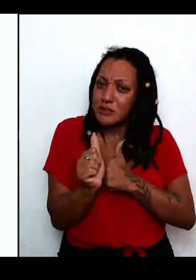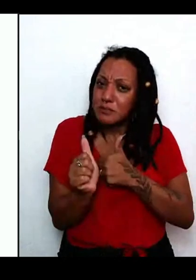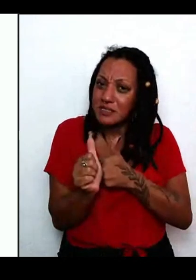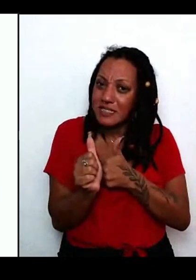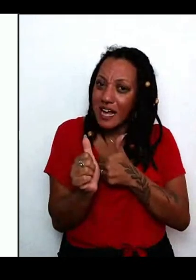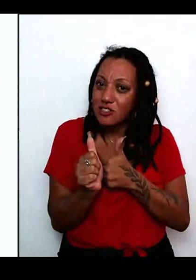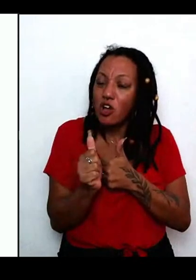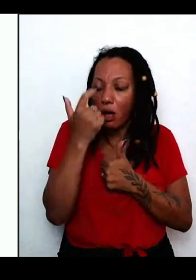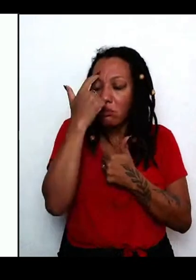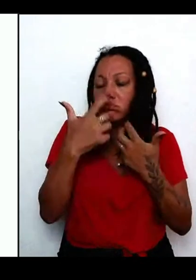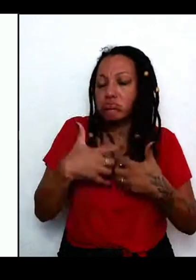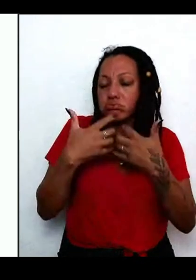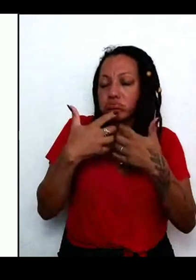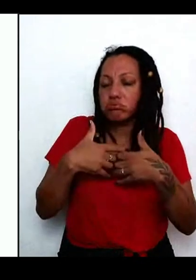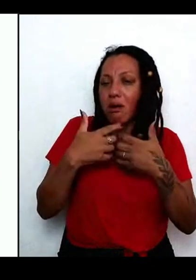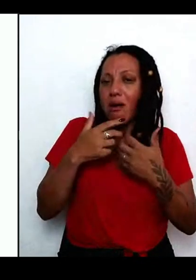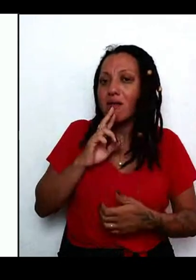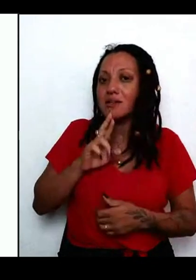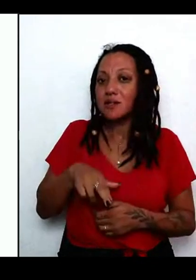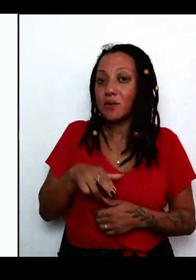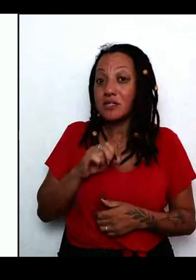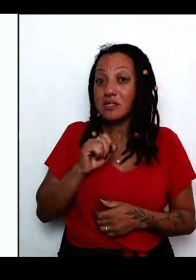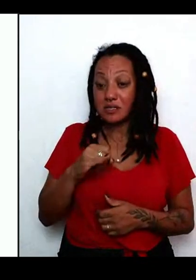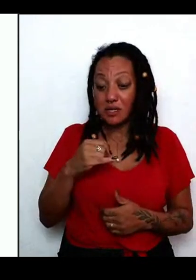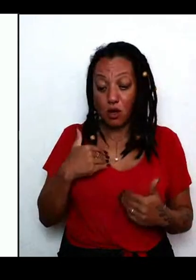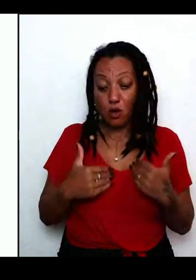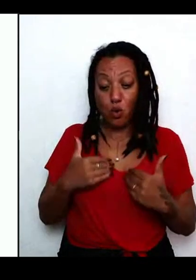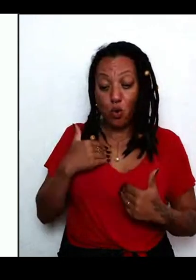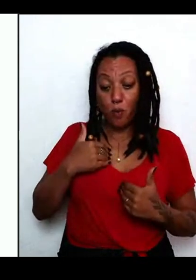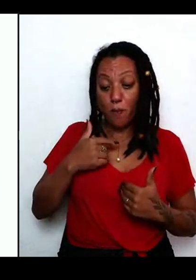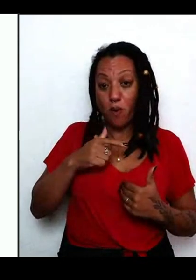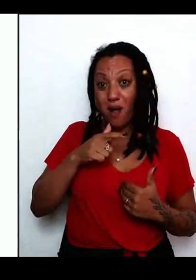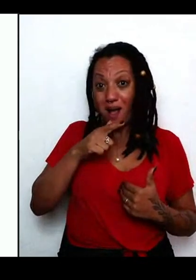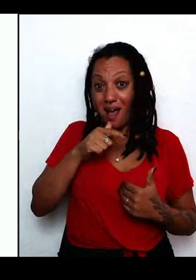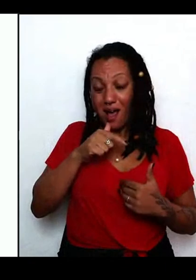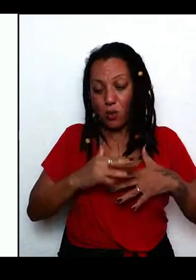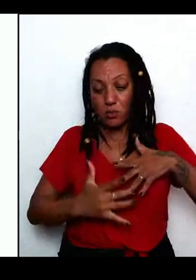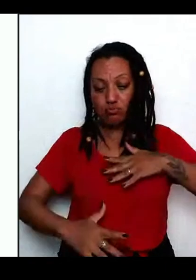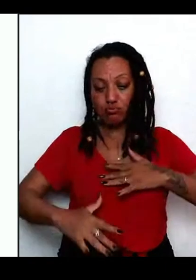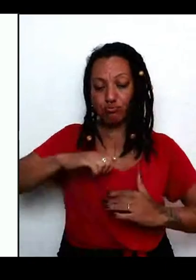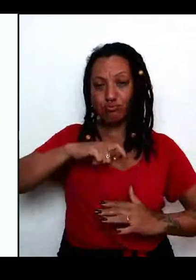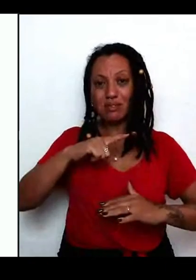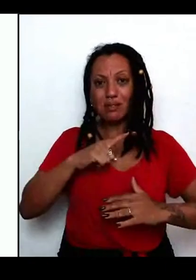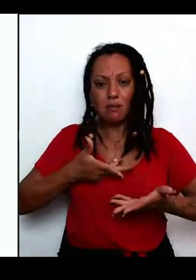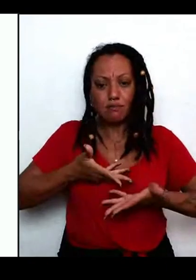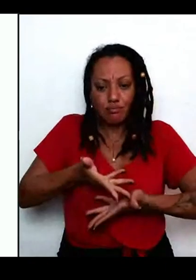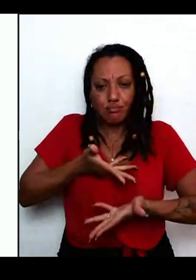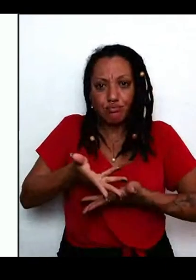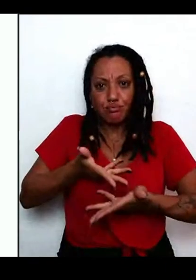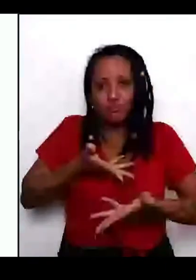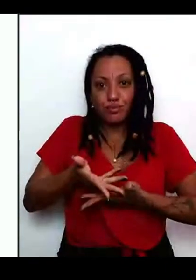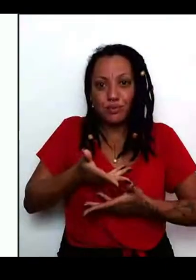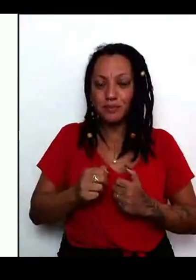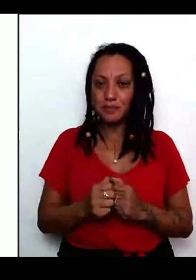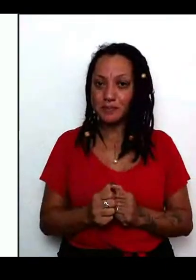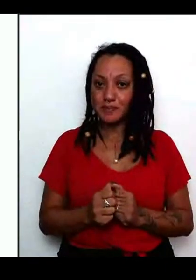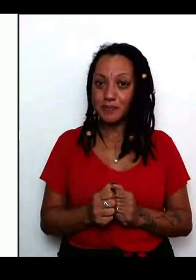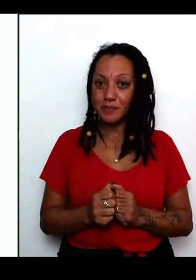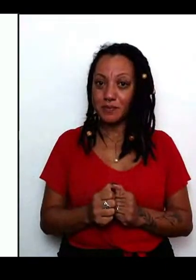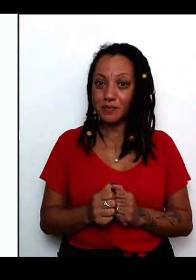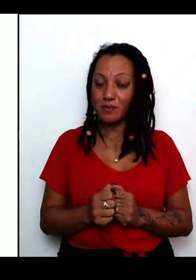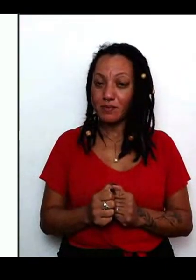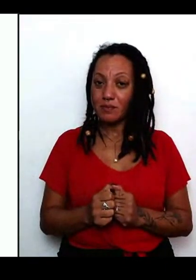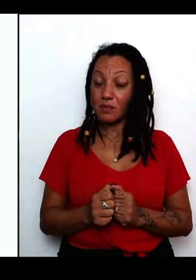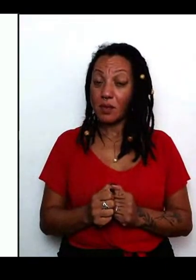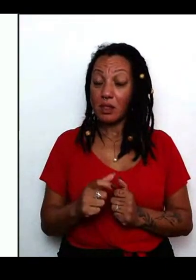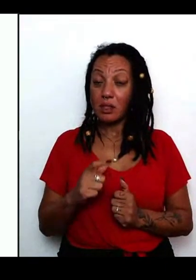interactions in close encounter be it physical or conceptual we can feel that we are partly coral reef as much